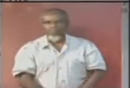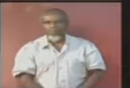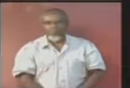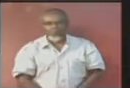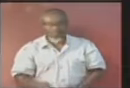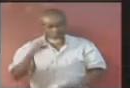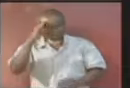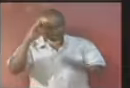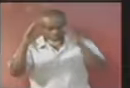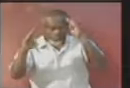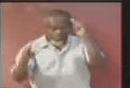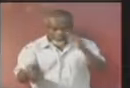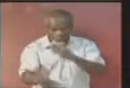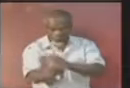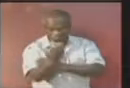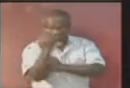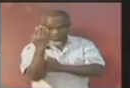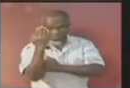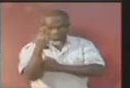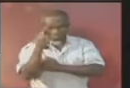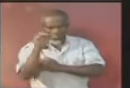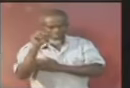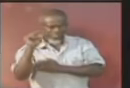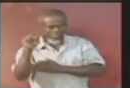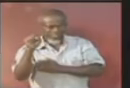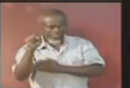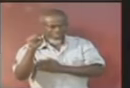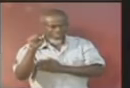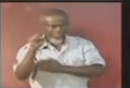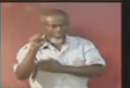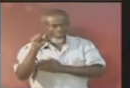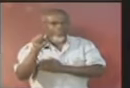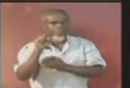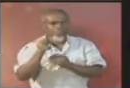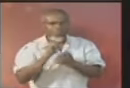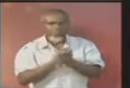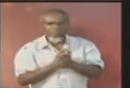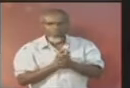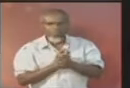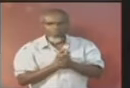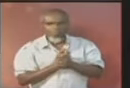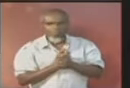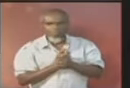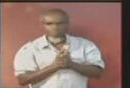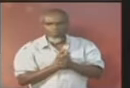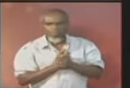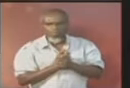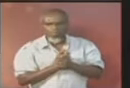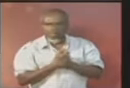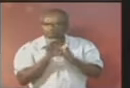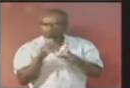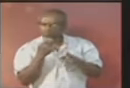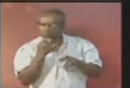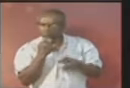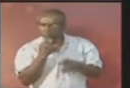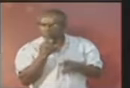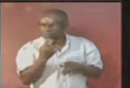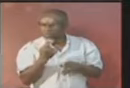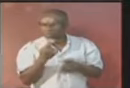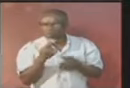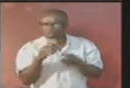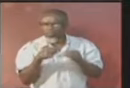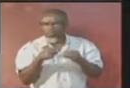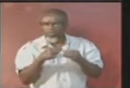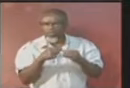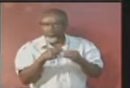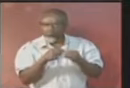Hi, good morning. Nadaline Singh, Caribbean Lifestyle Communications. Can you just go through the logistics when it comes to a